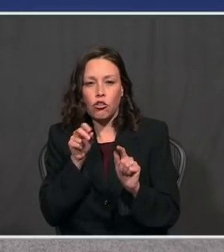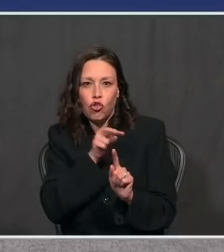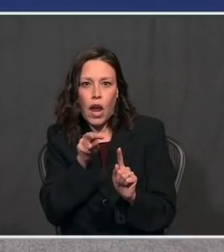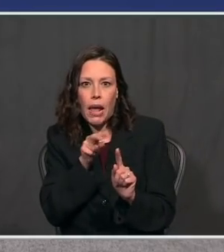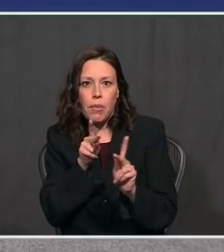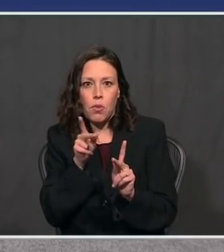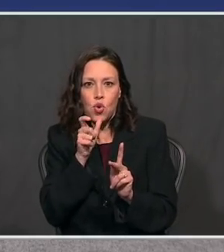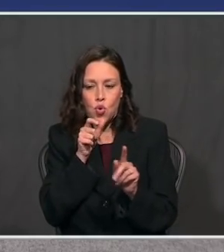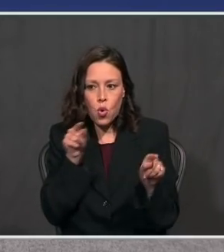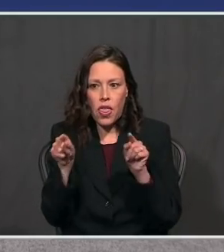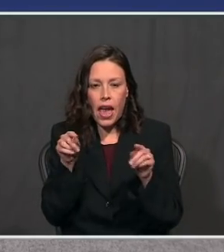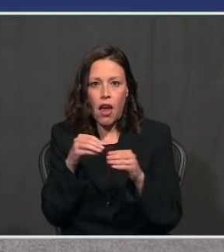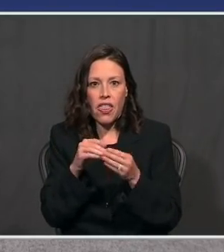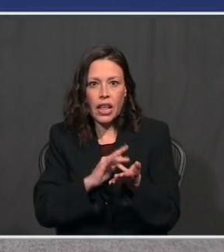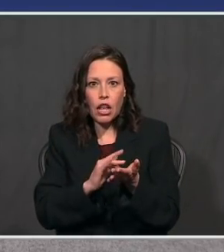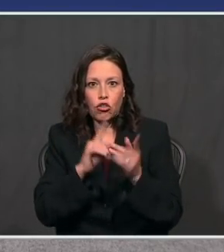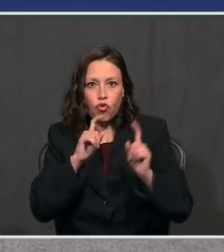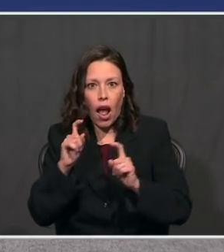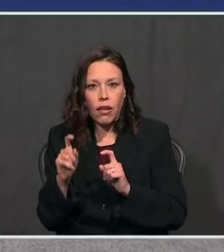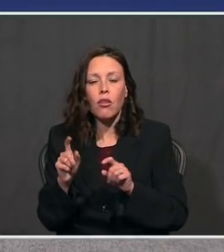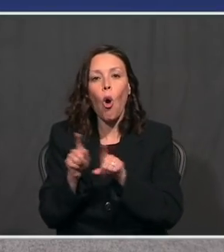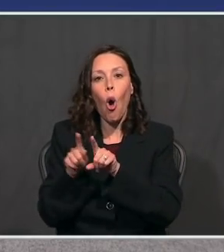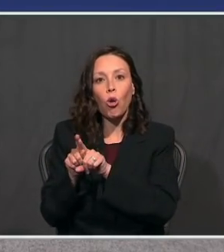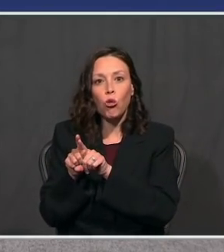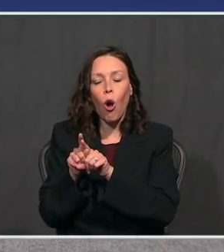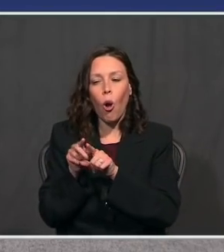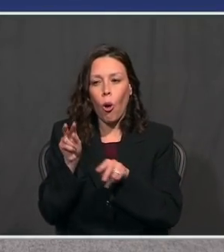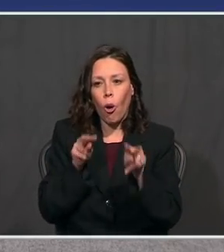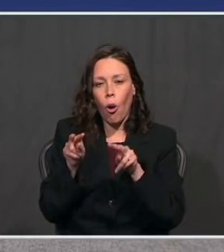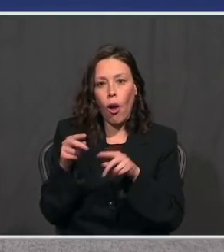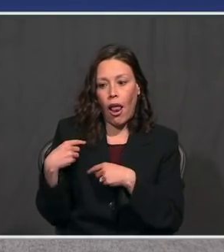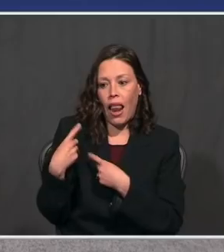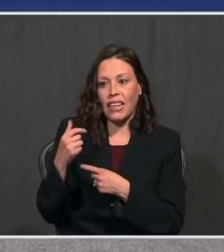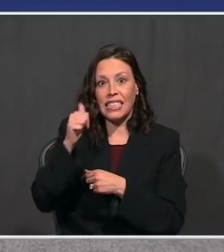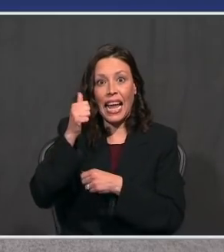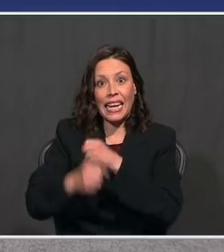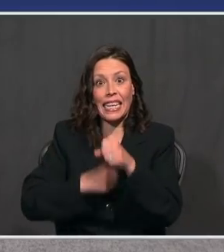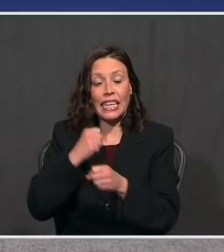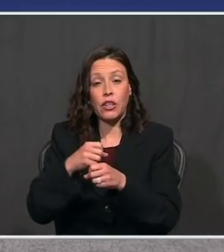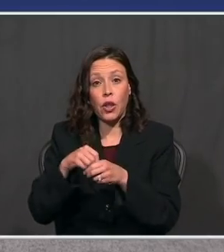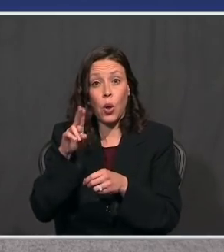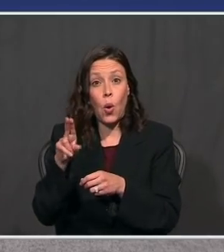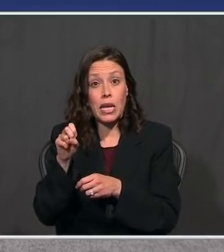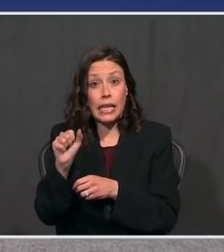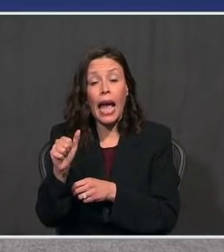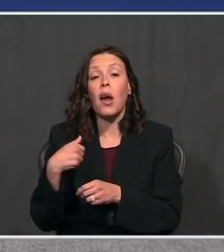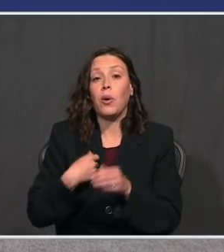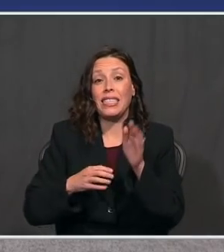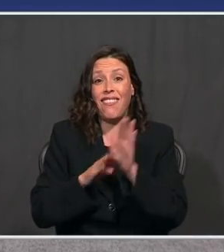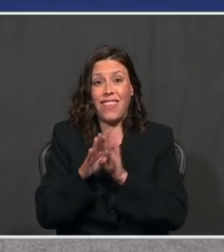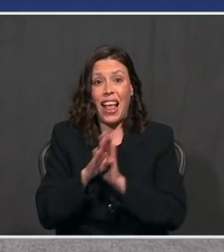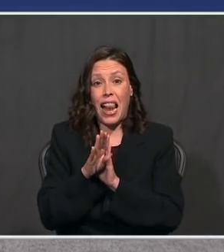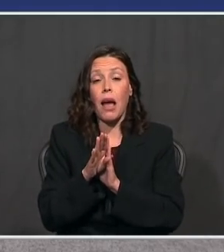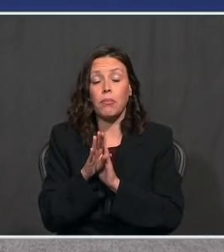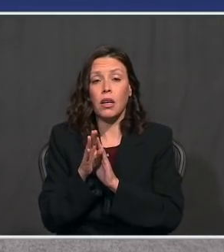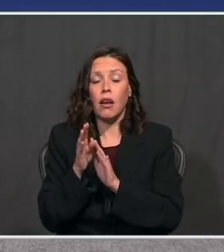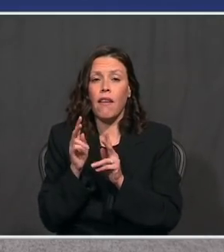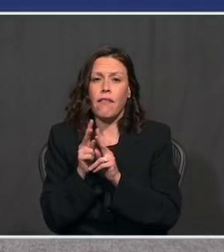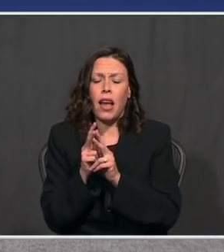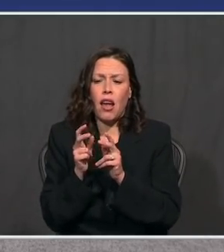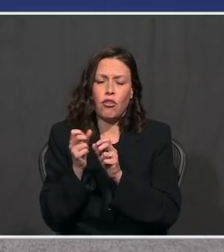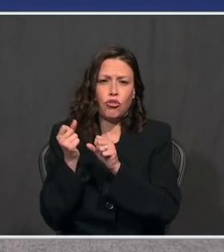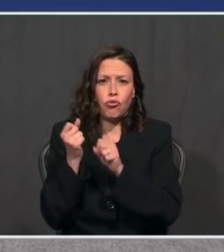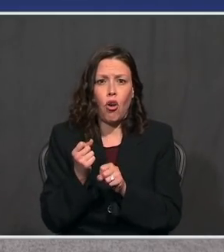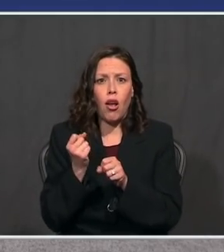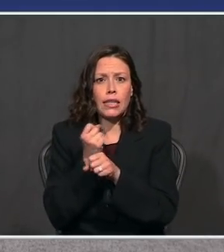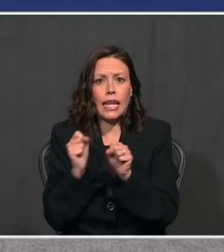clinical trials for longer periods of time, and by the fact that over the past 10 years in the United States, we've developed a very robust